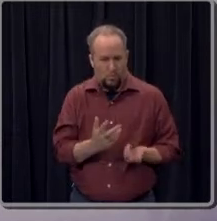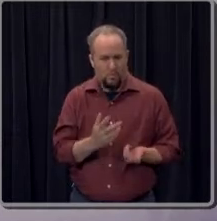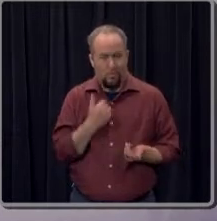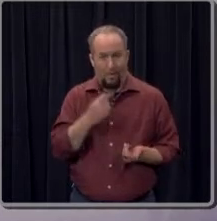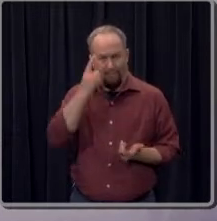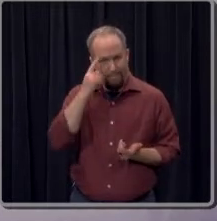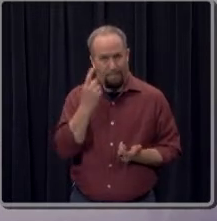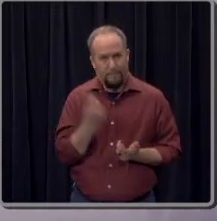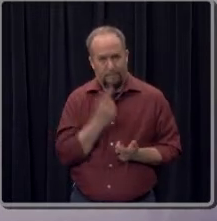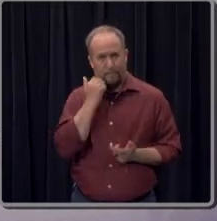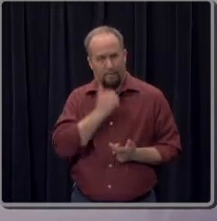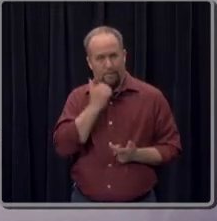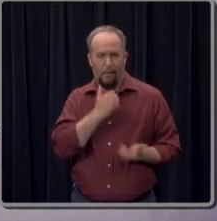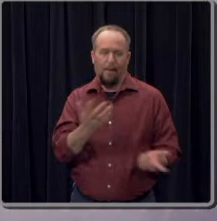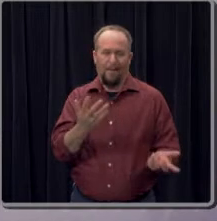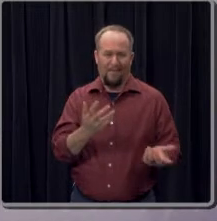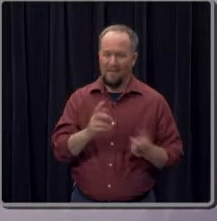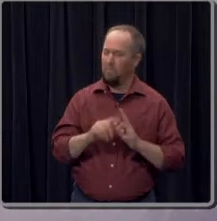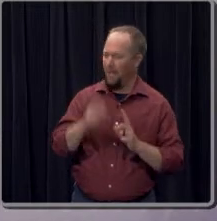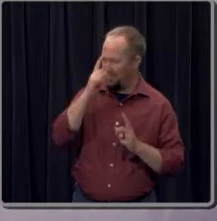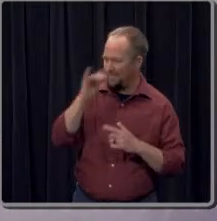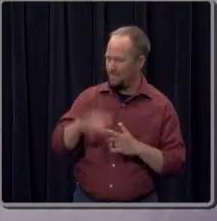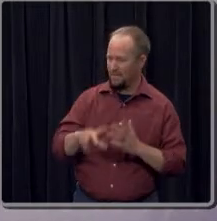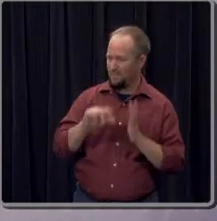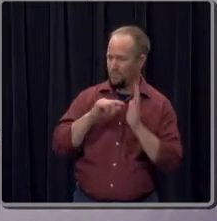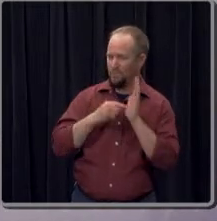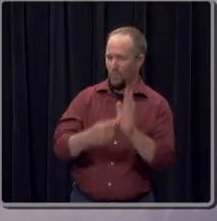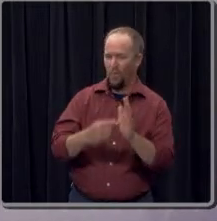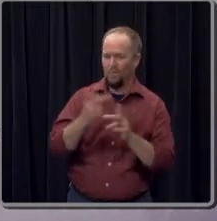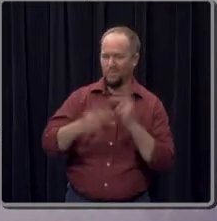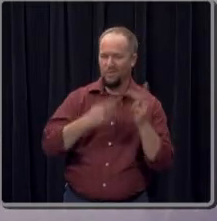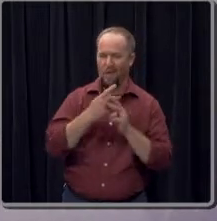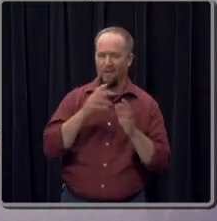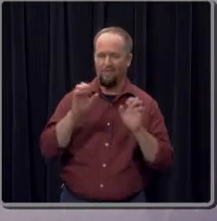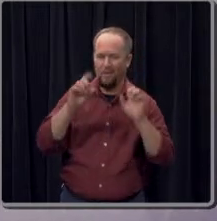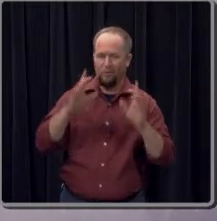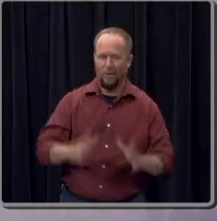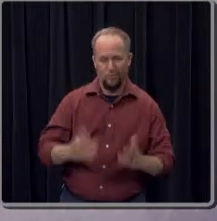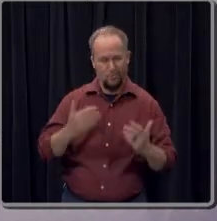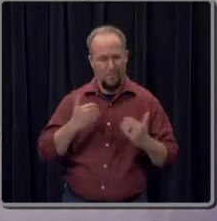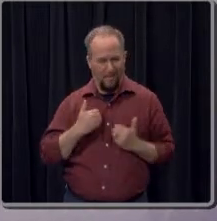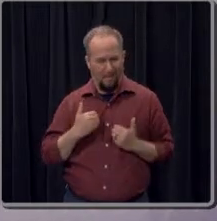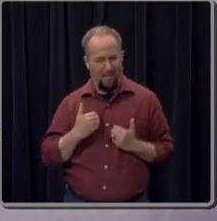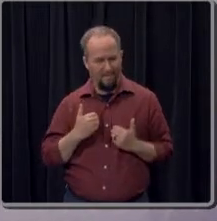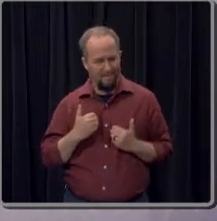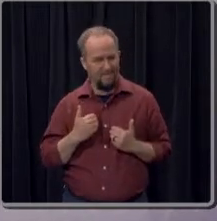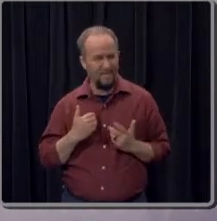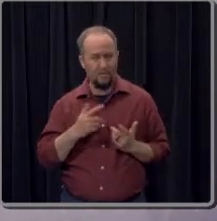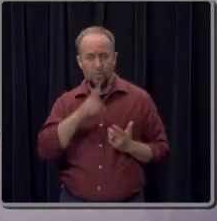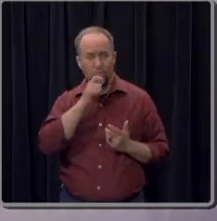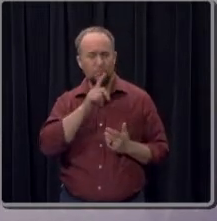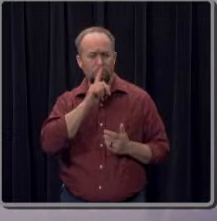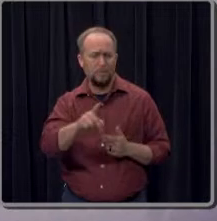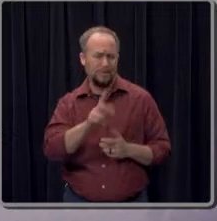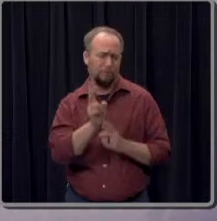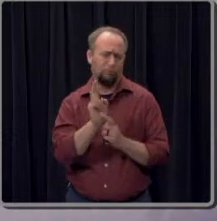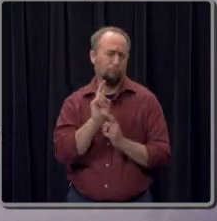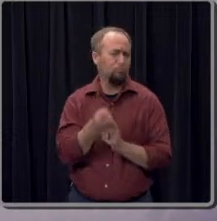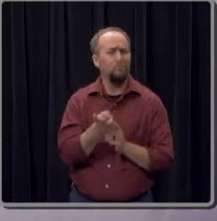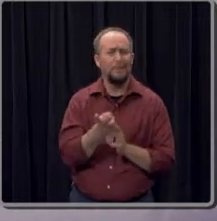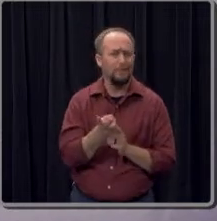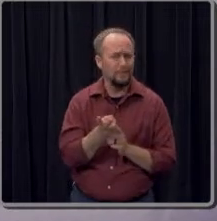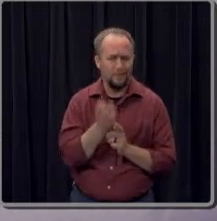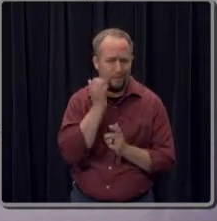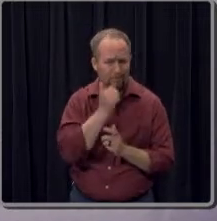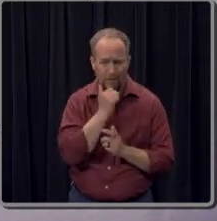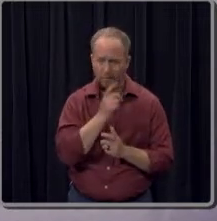of it every day. But, I think it just exemplifies the kind of educators that we have in our district, who literally just takes him 2 minutes a day, but